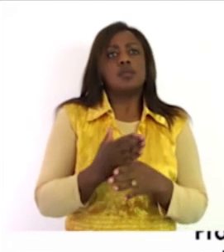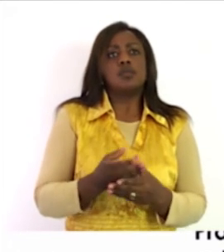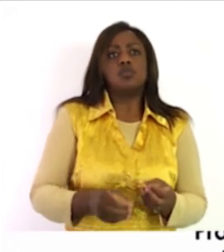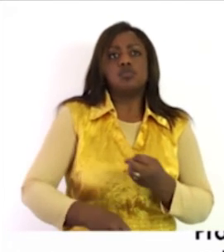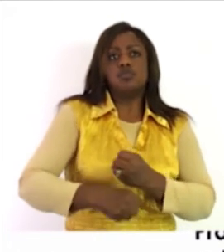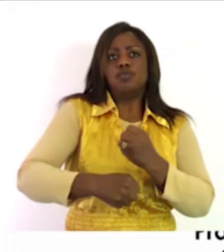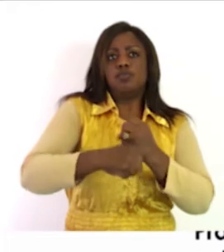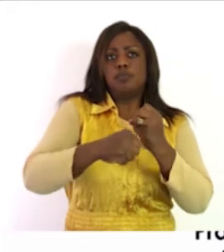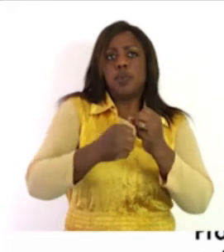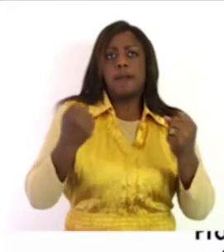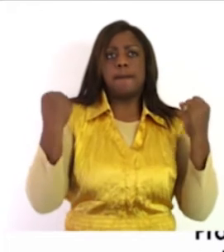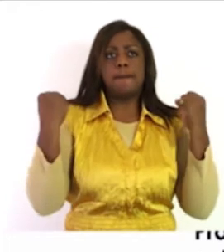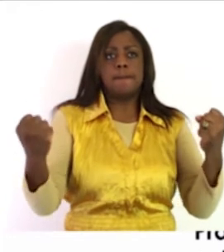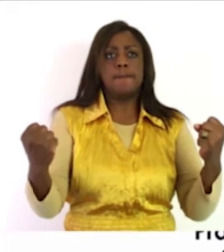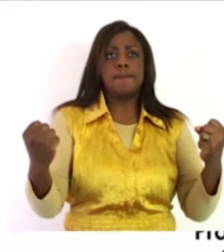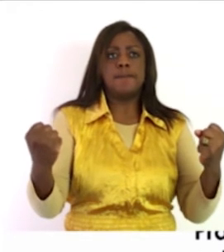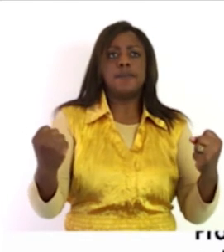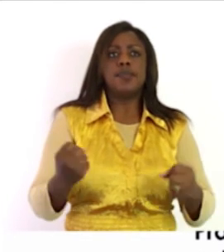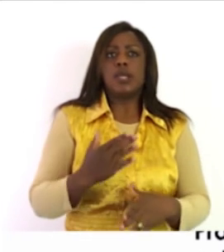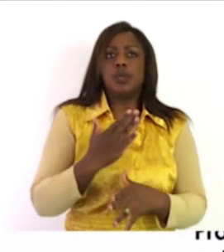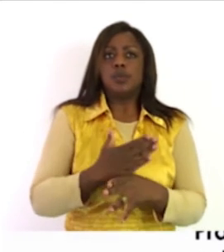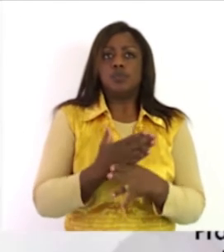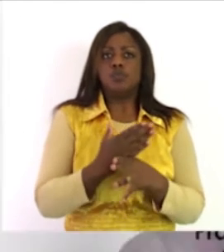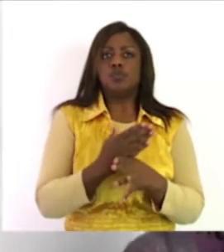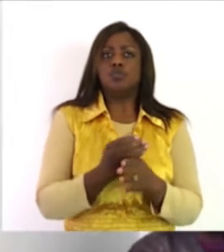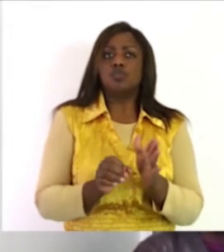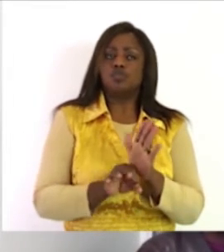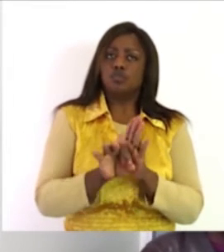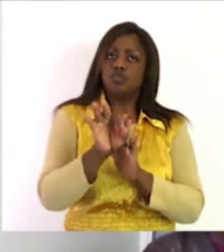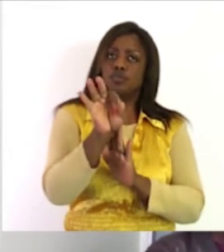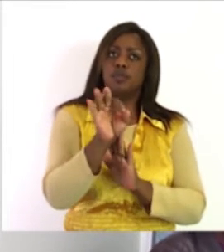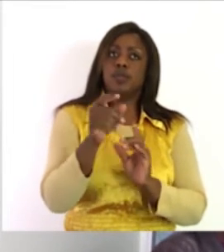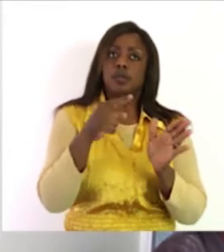be, now I want us to actually turn to the board.